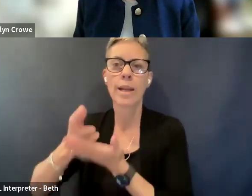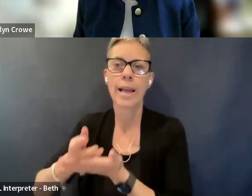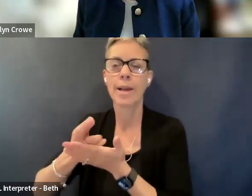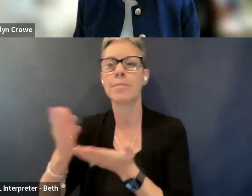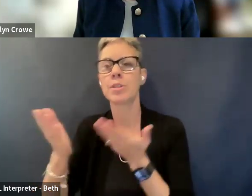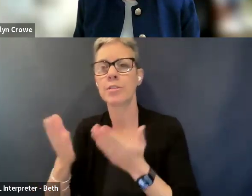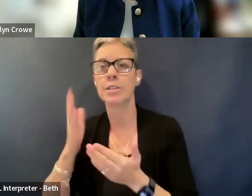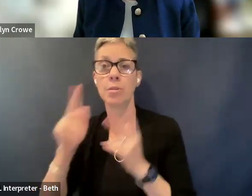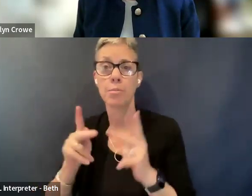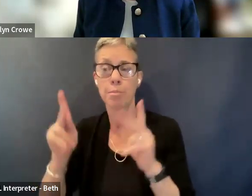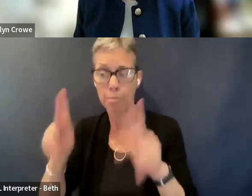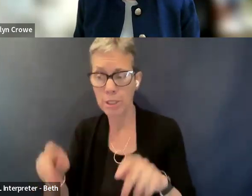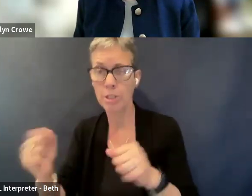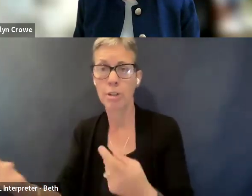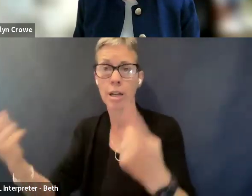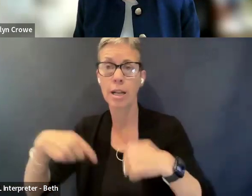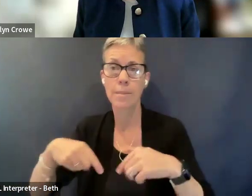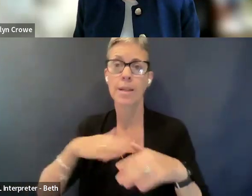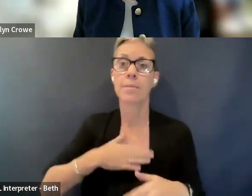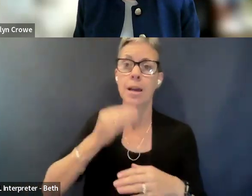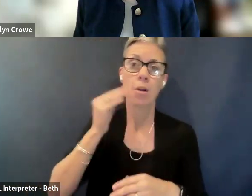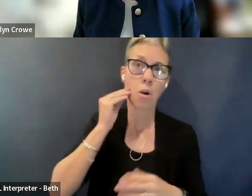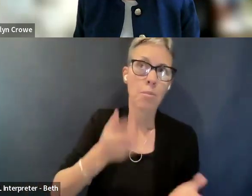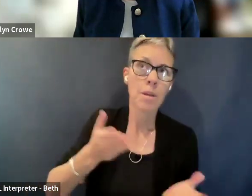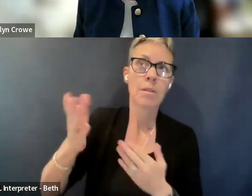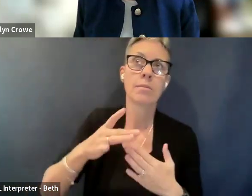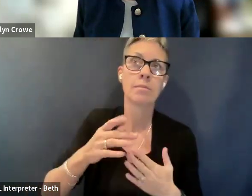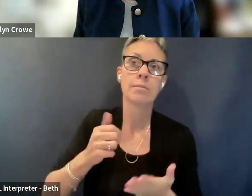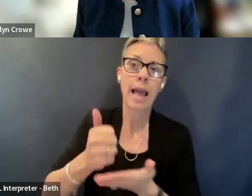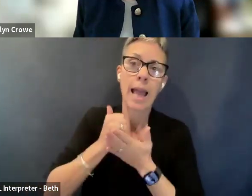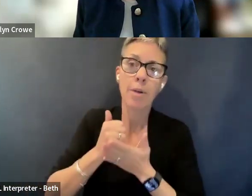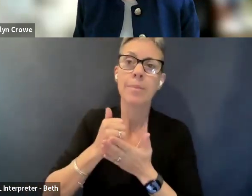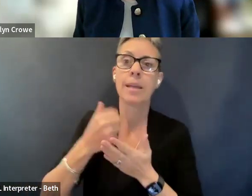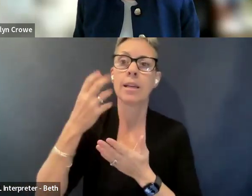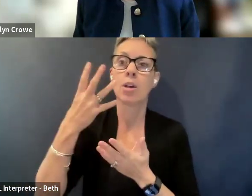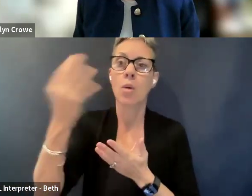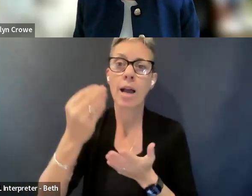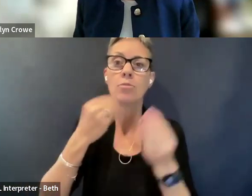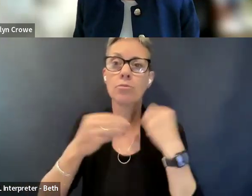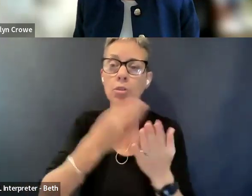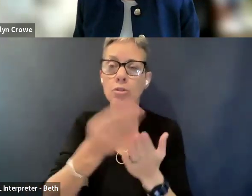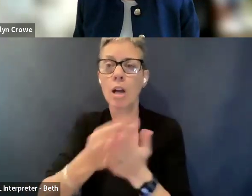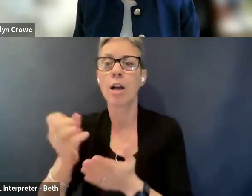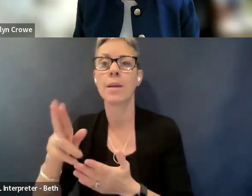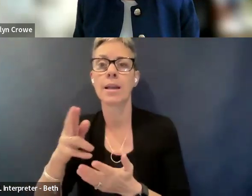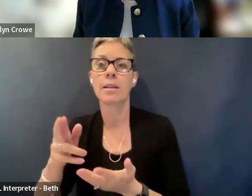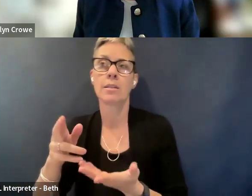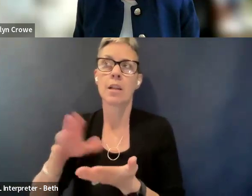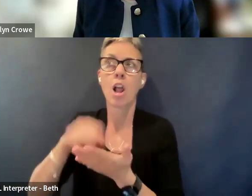someone could come into my home and take me grocery shopping, or we work on coping skills to help me get through daily